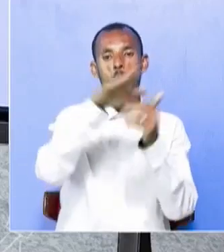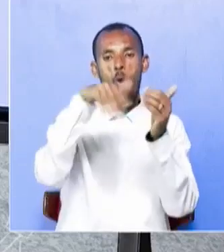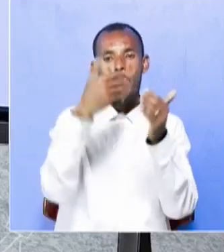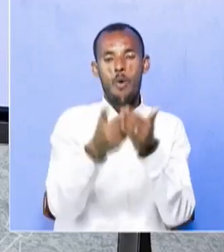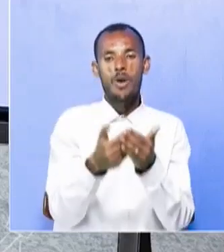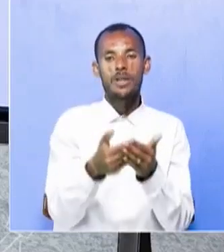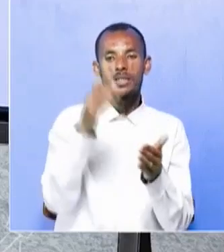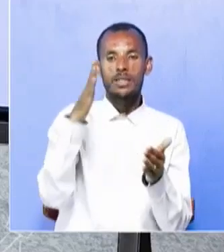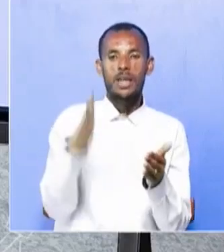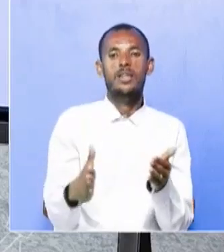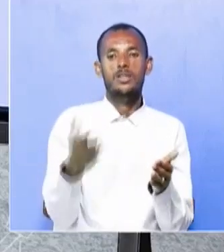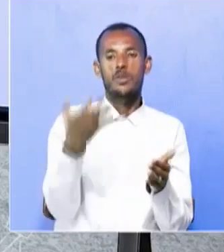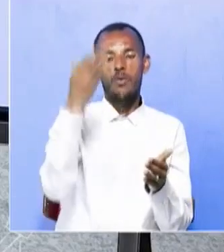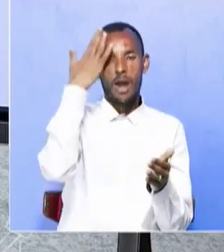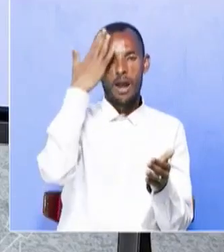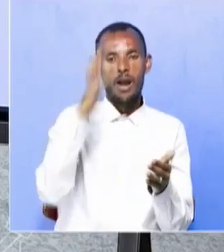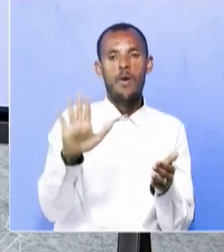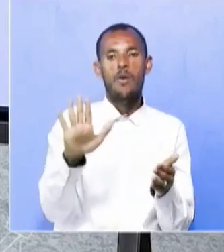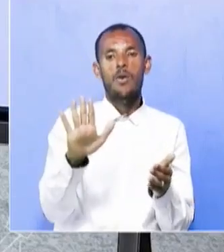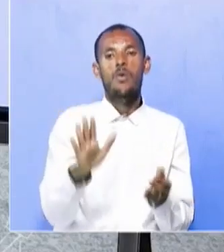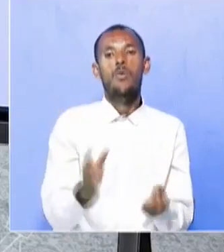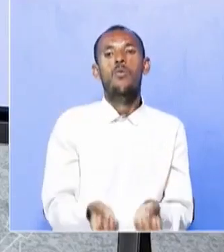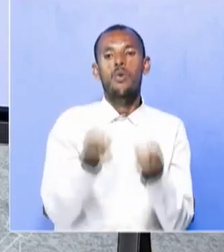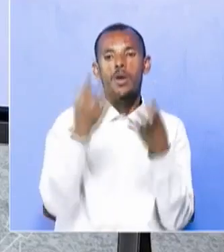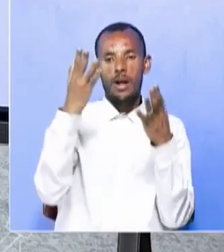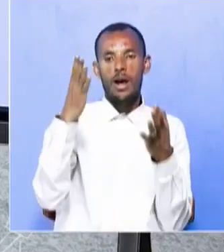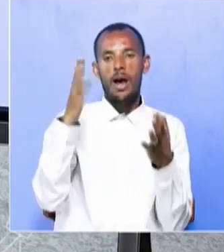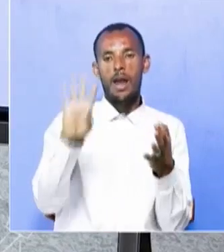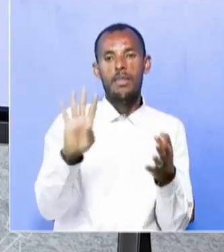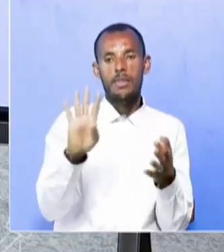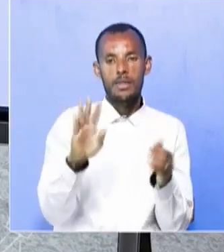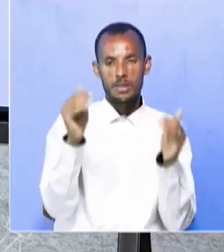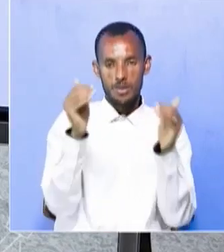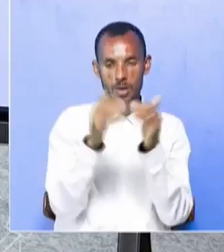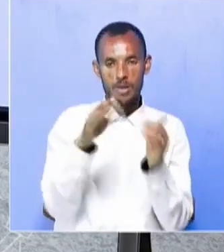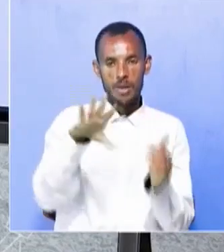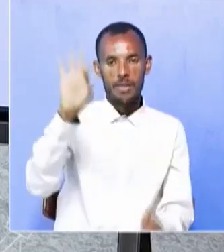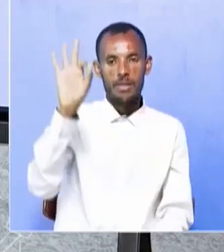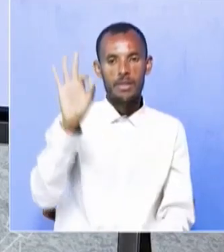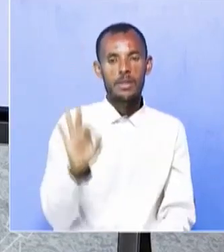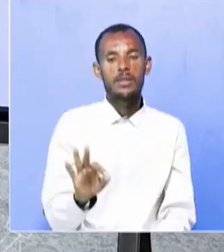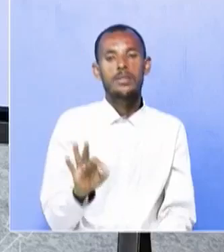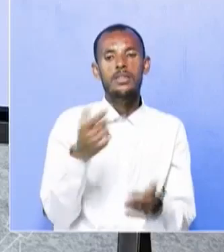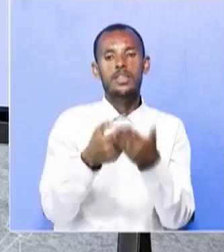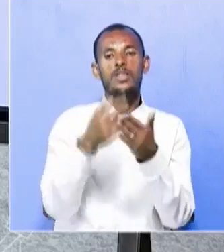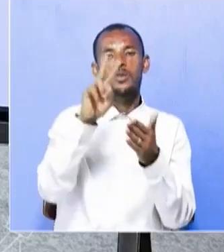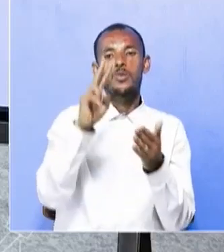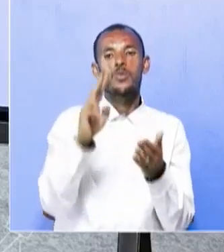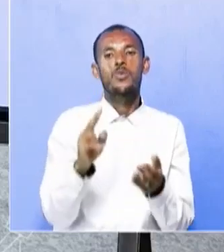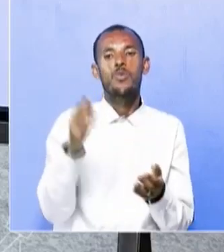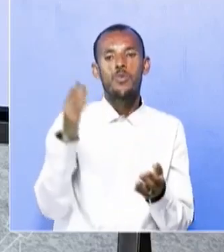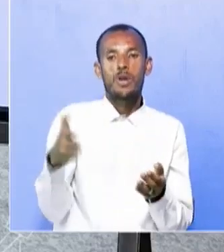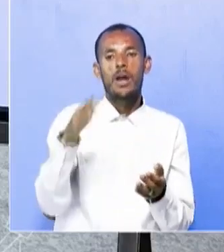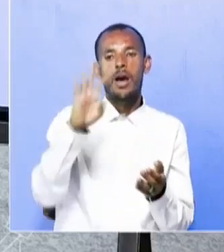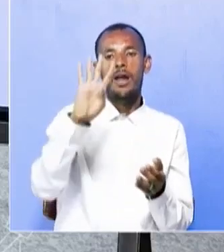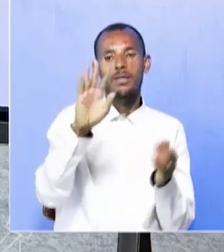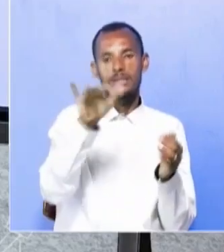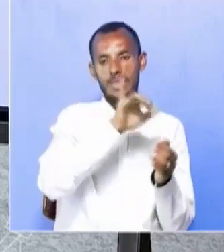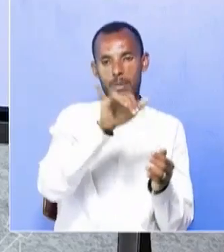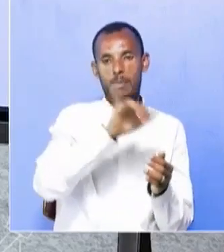the sides of the unknown quadrilateral are obtained. Okay, so those two quadrilaterals are